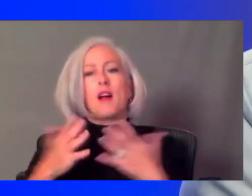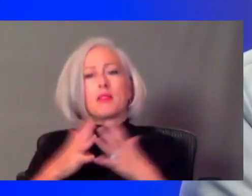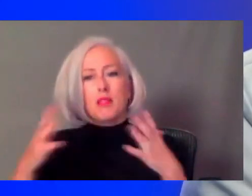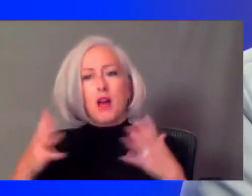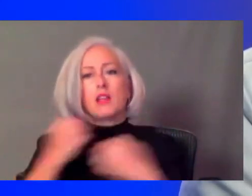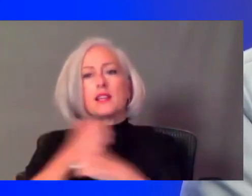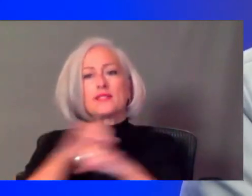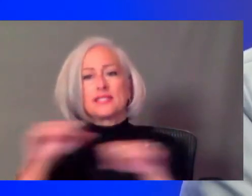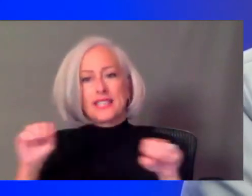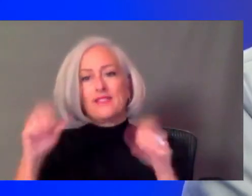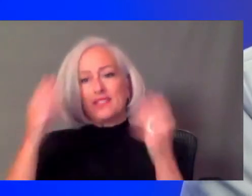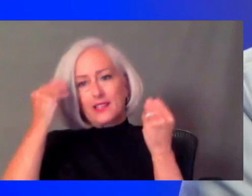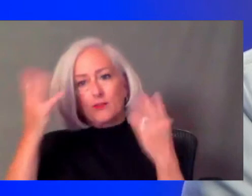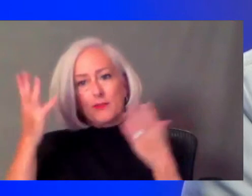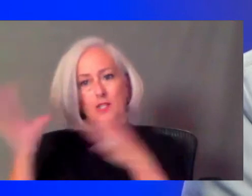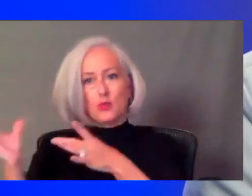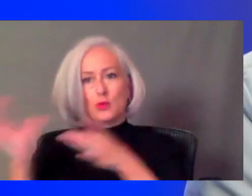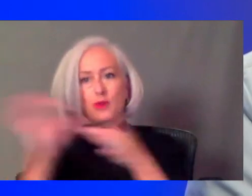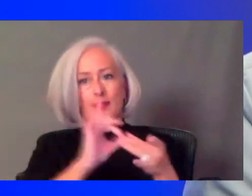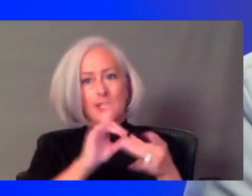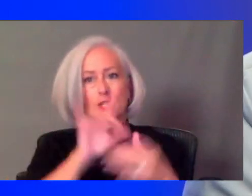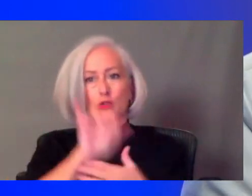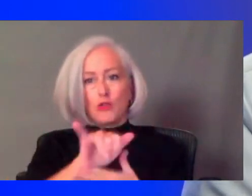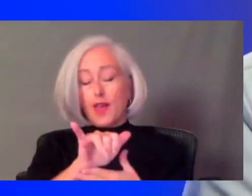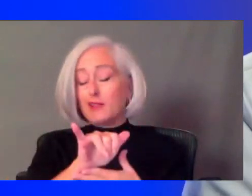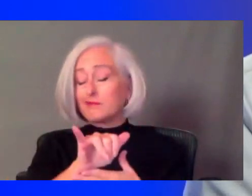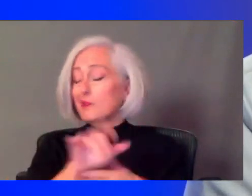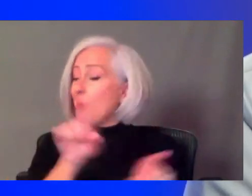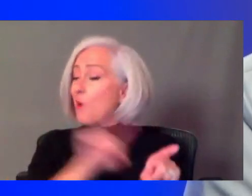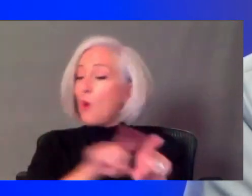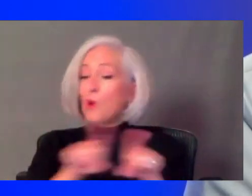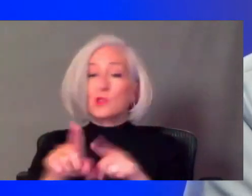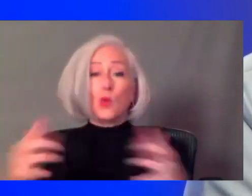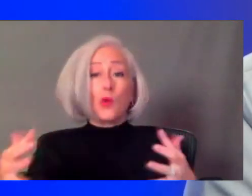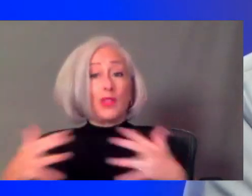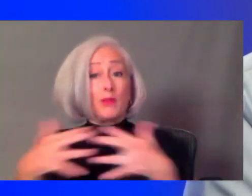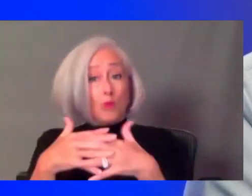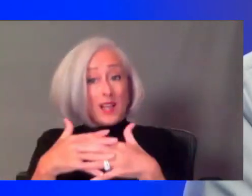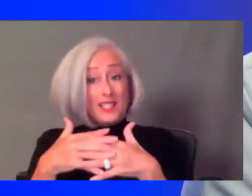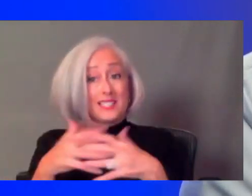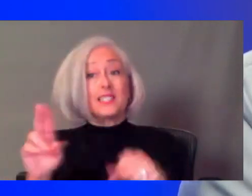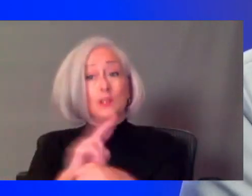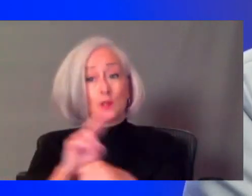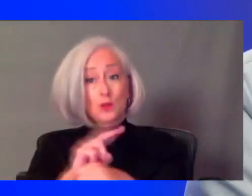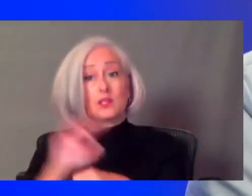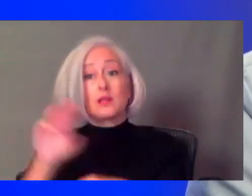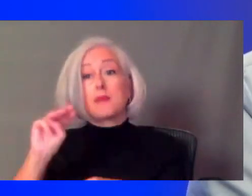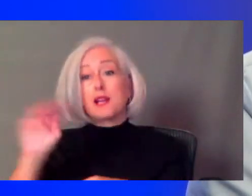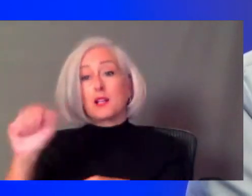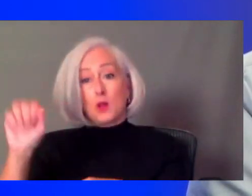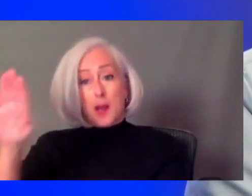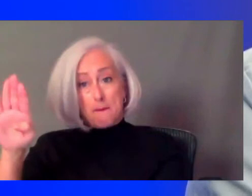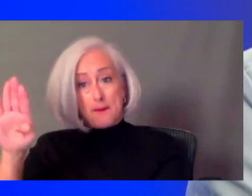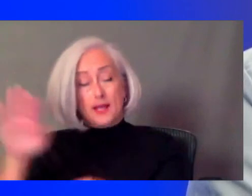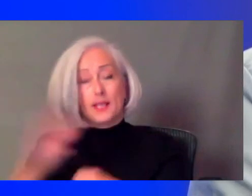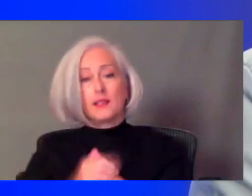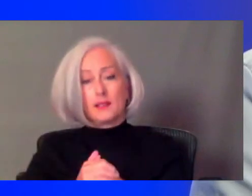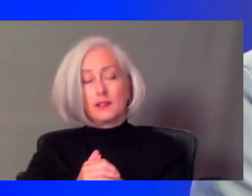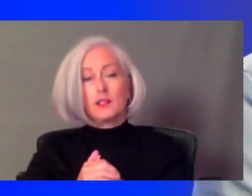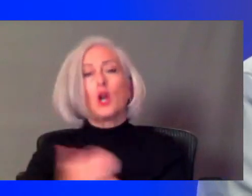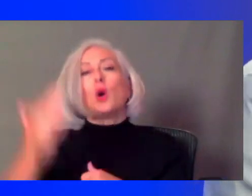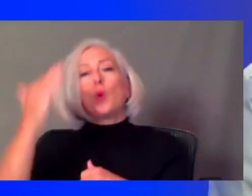shortage as more and more people turn to this? Hawkeye, maybe you can address that in terms of our supply and demand